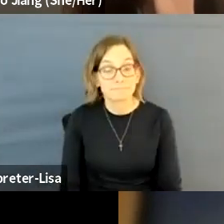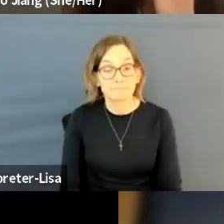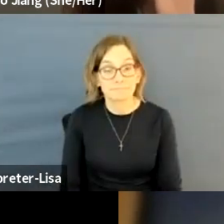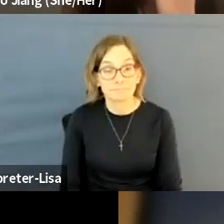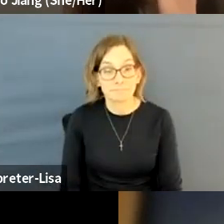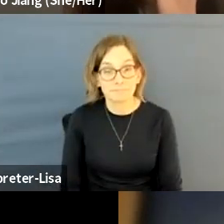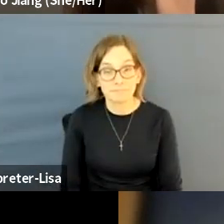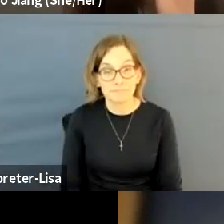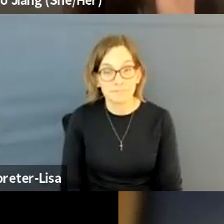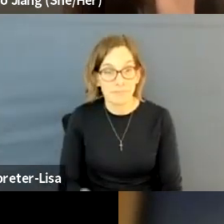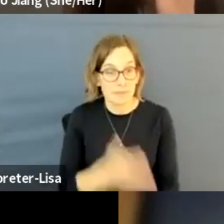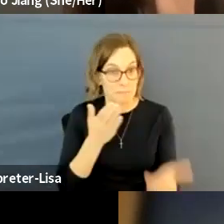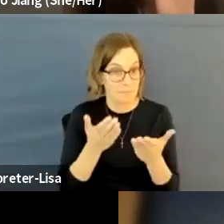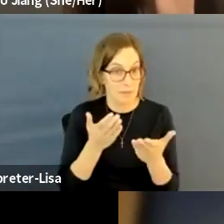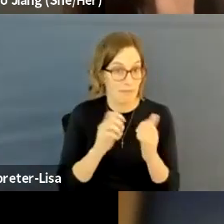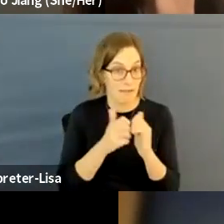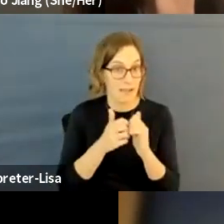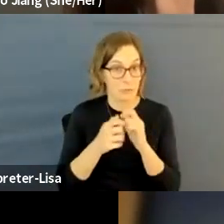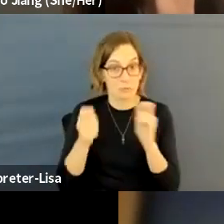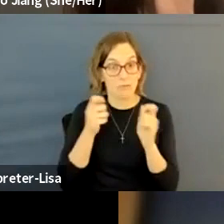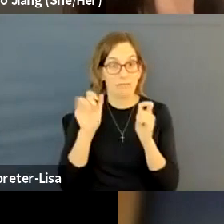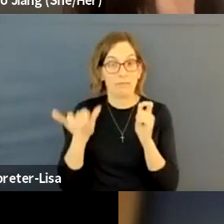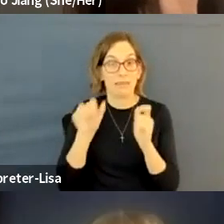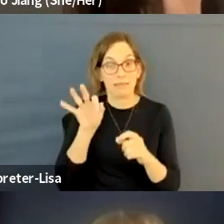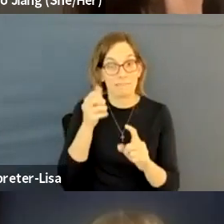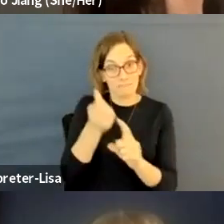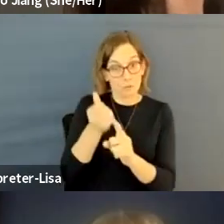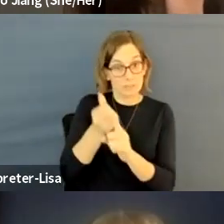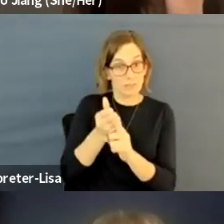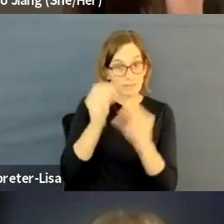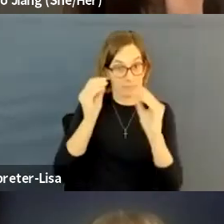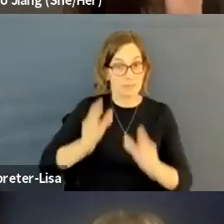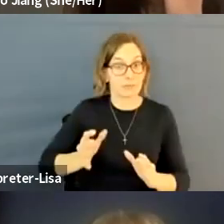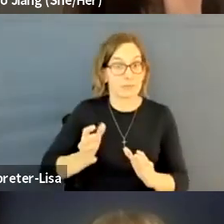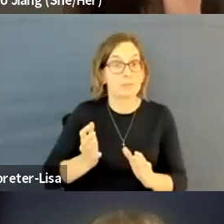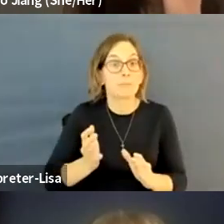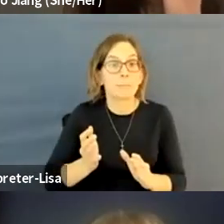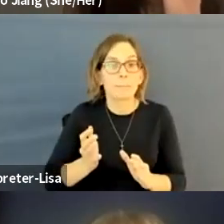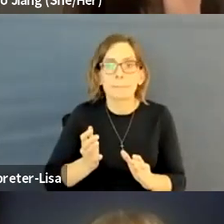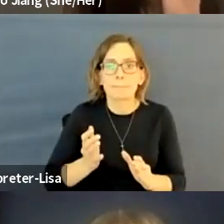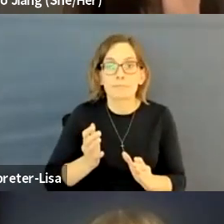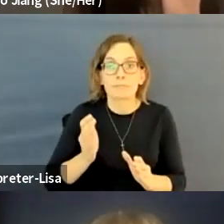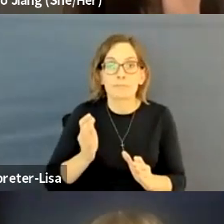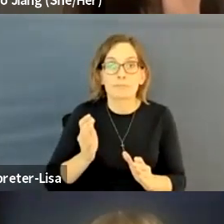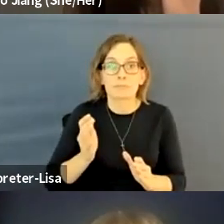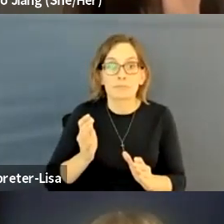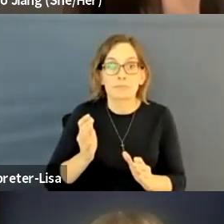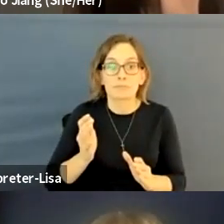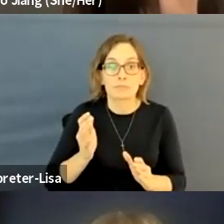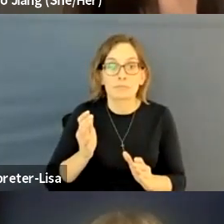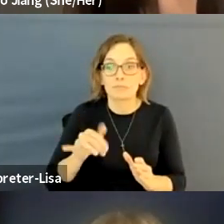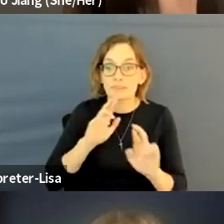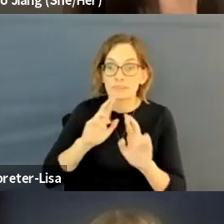How might you handle this if you were the faculty member? Just a reaction of thought. I'm the one who asked